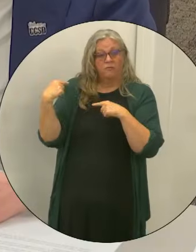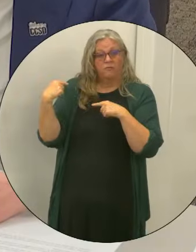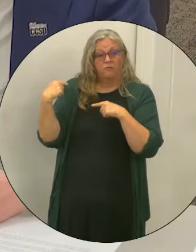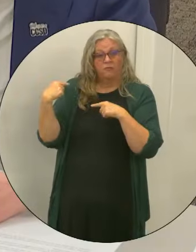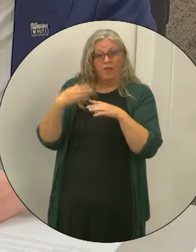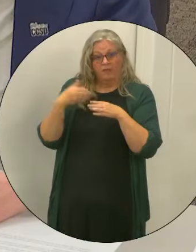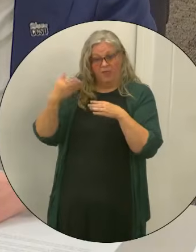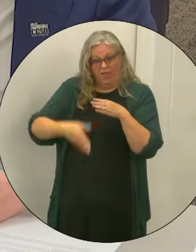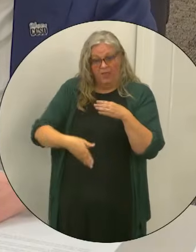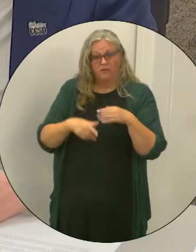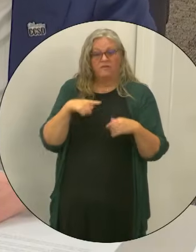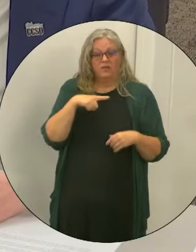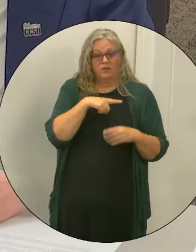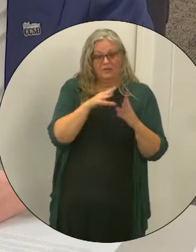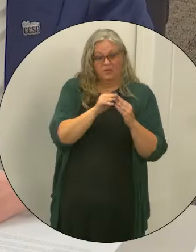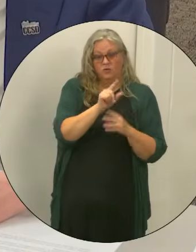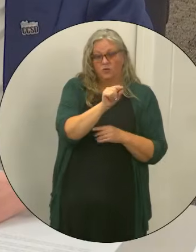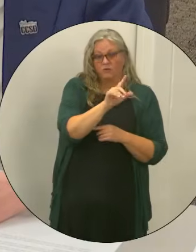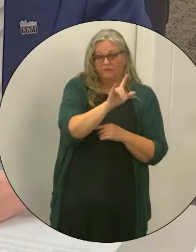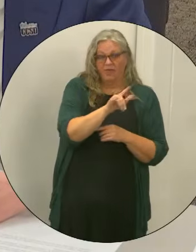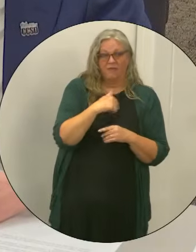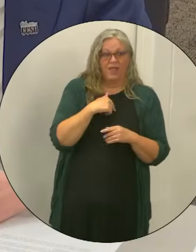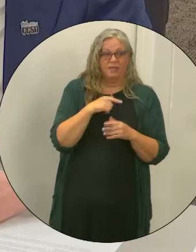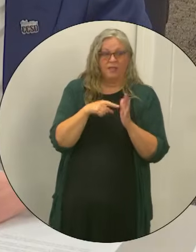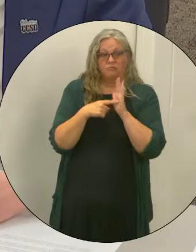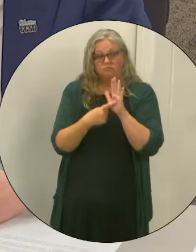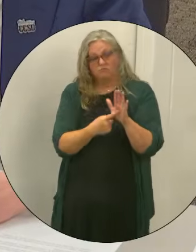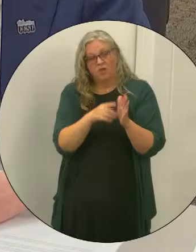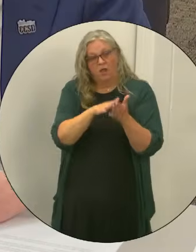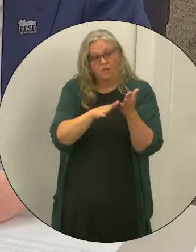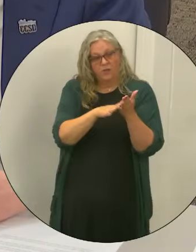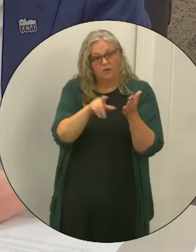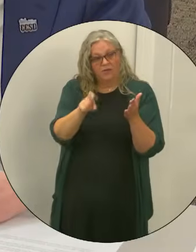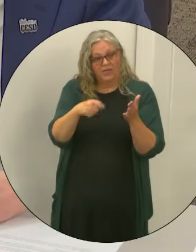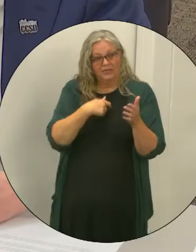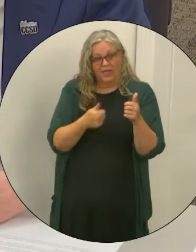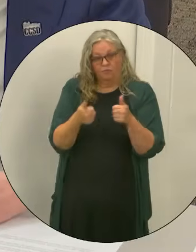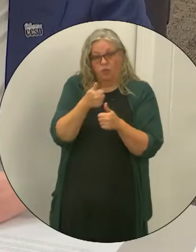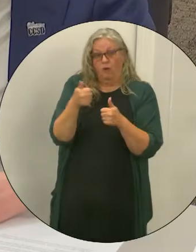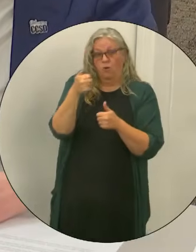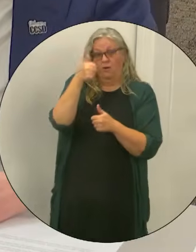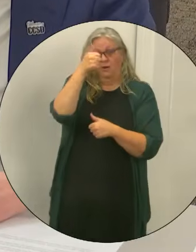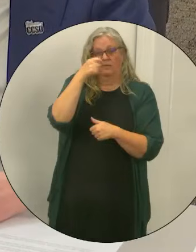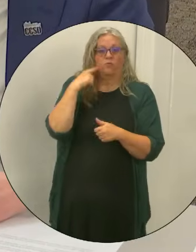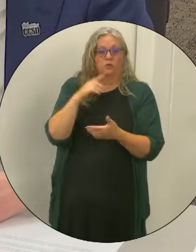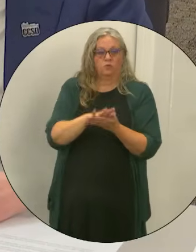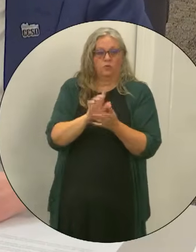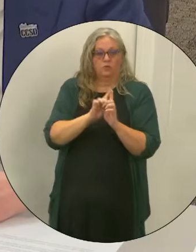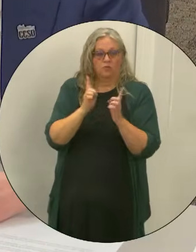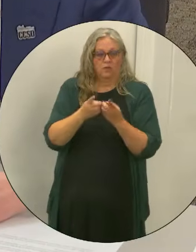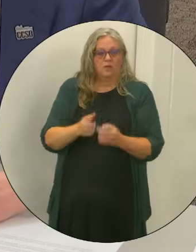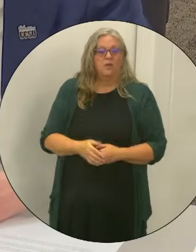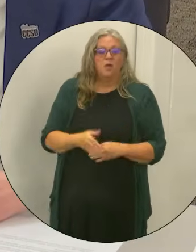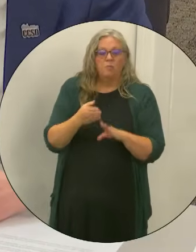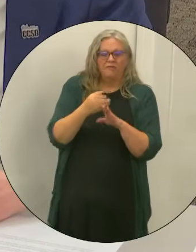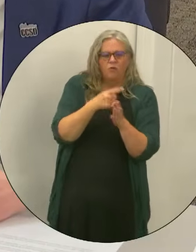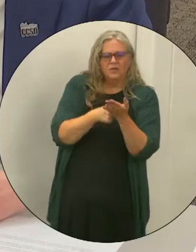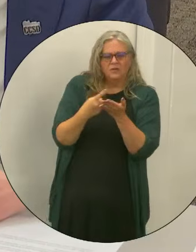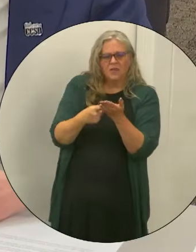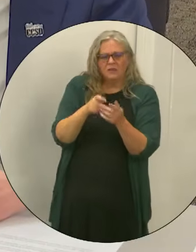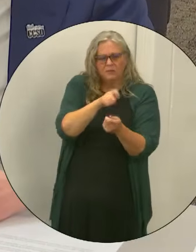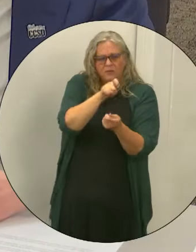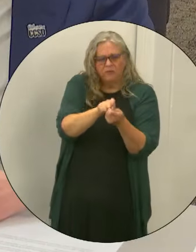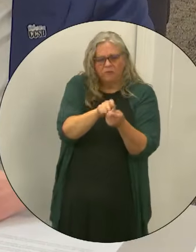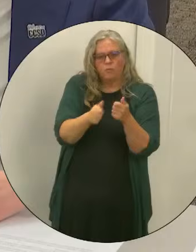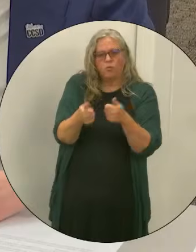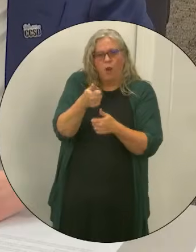2025 legislative section and reflect both operational needs and broader strategic priorities for the district. Before discussing those specific